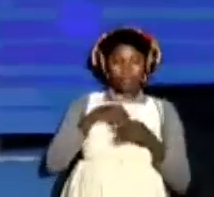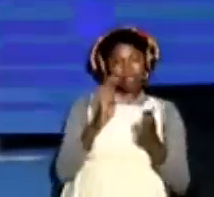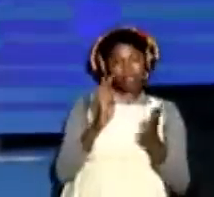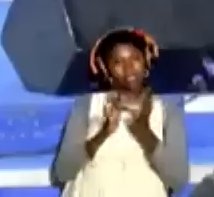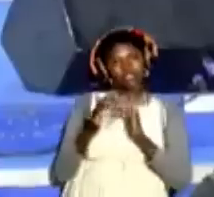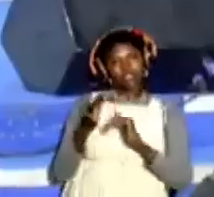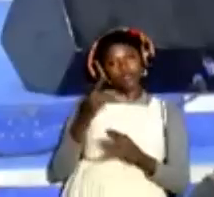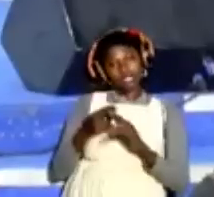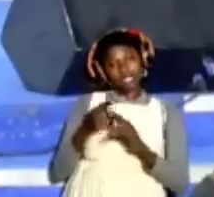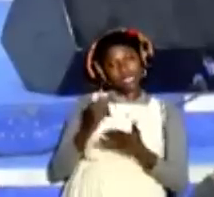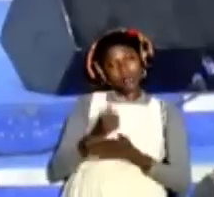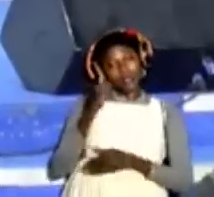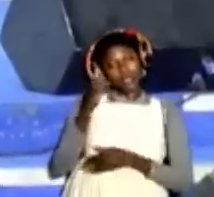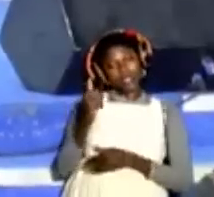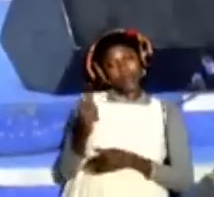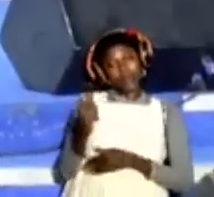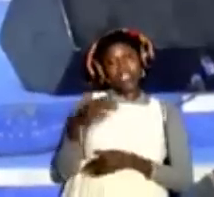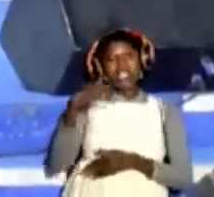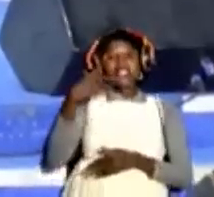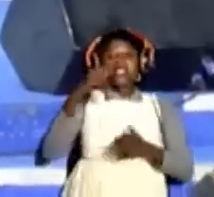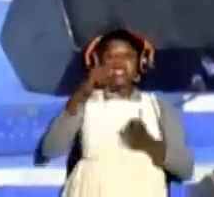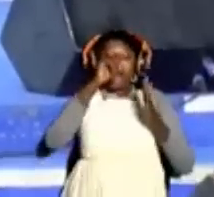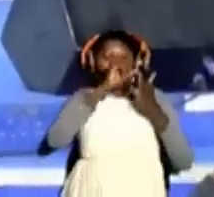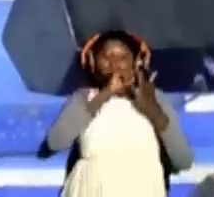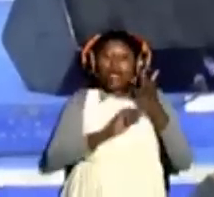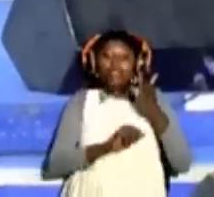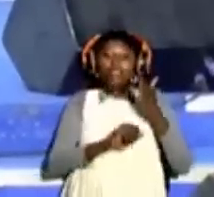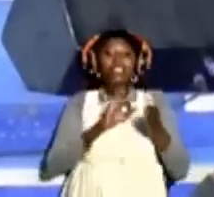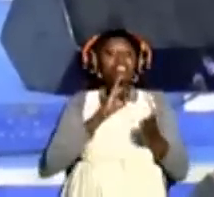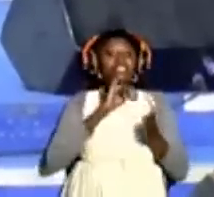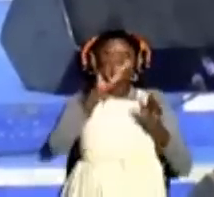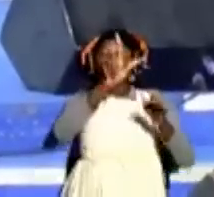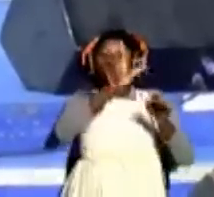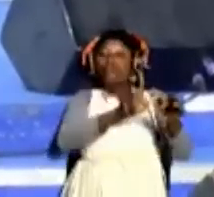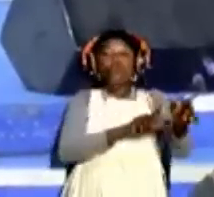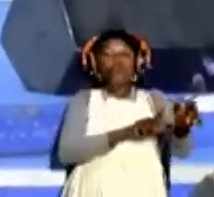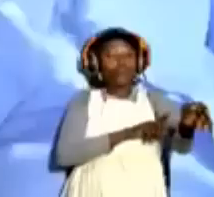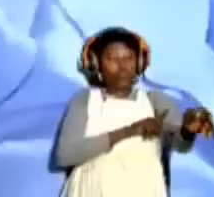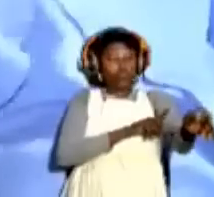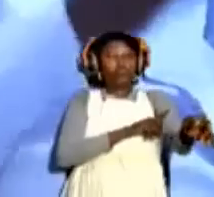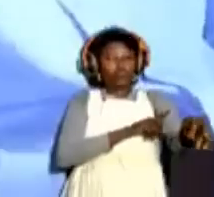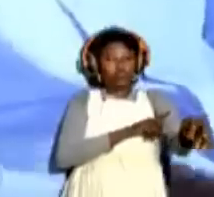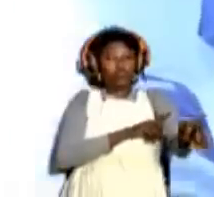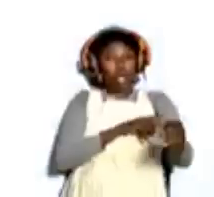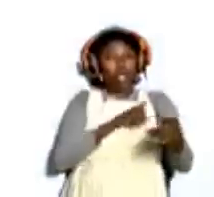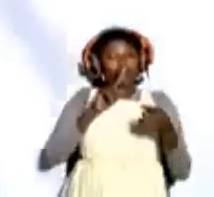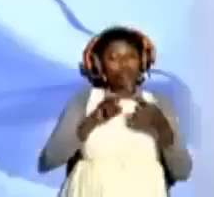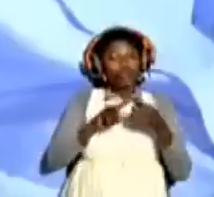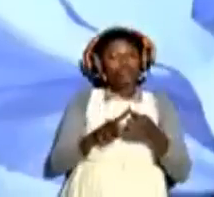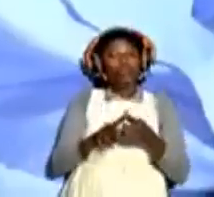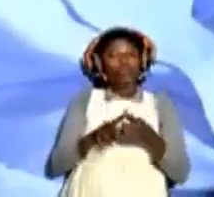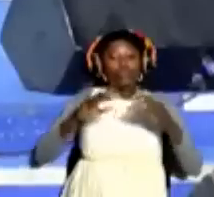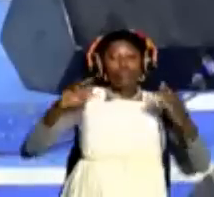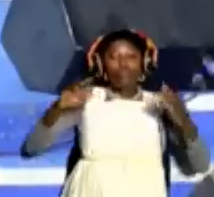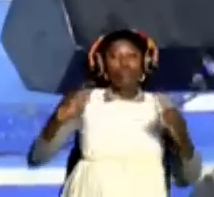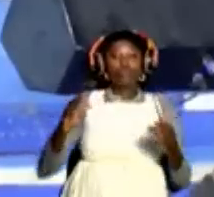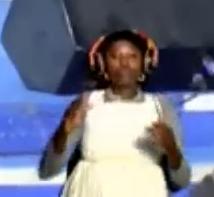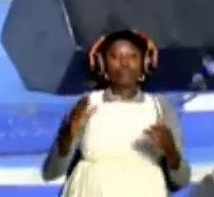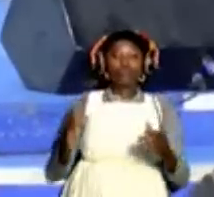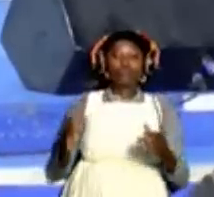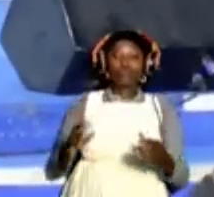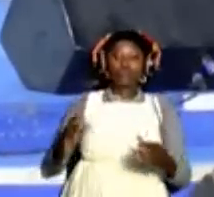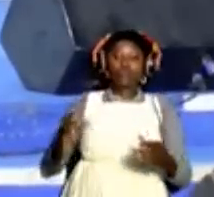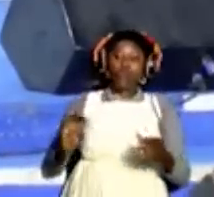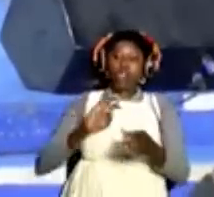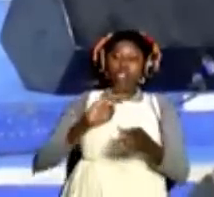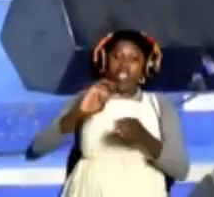Jesus Christ. The passage is long enough to engage all that we have to